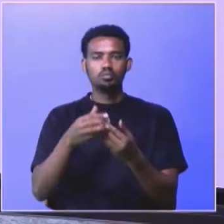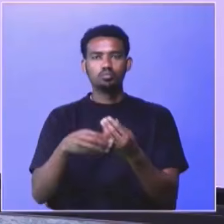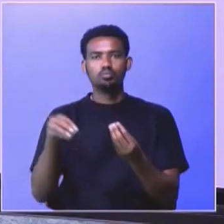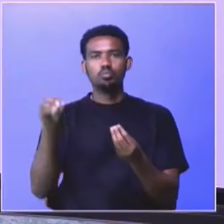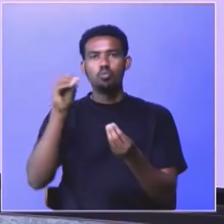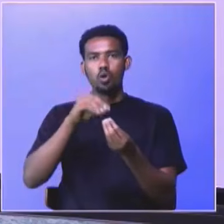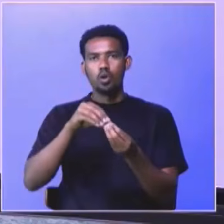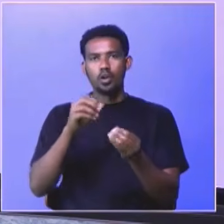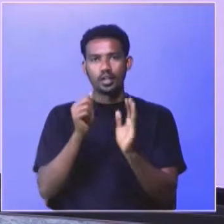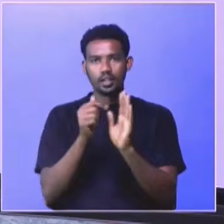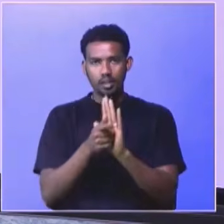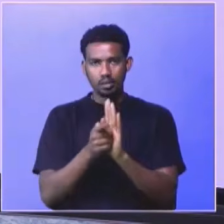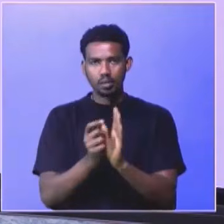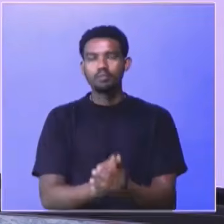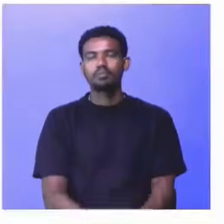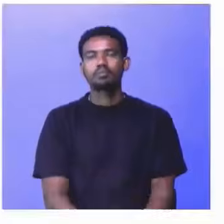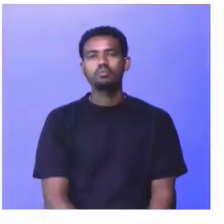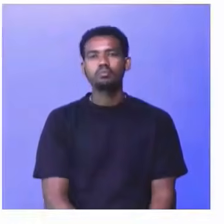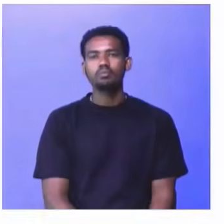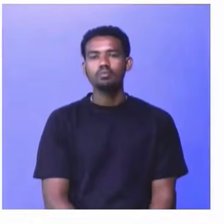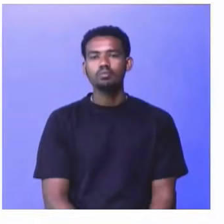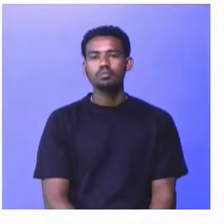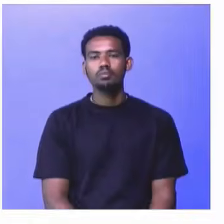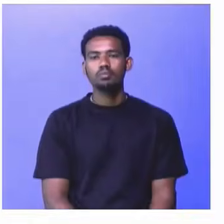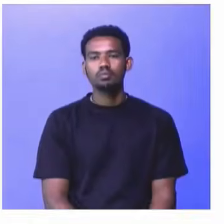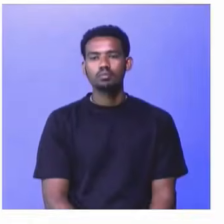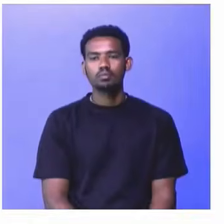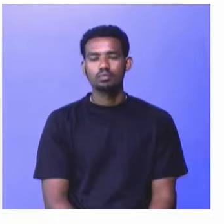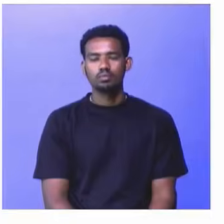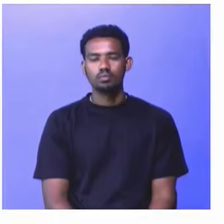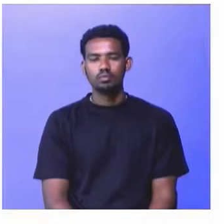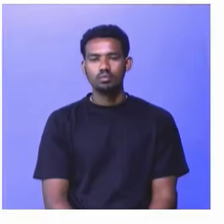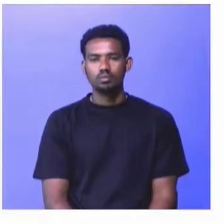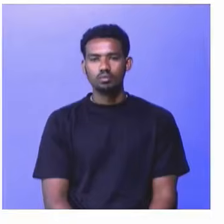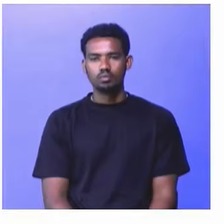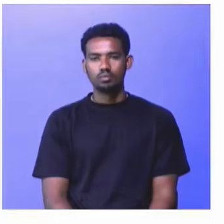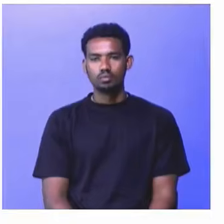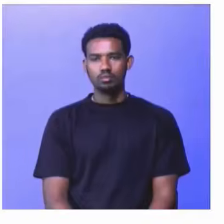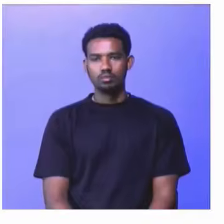for example, here is examples.